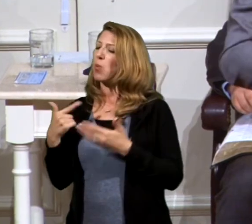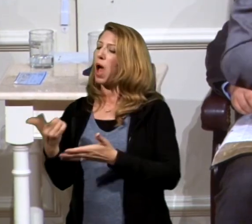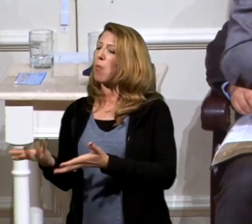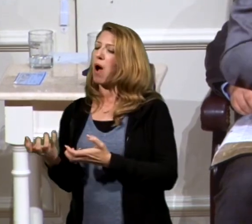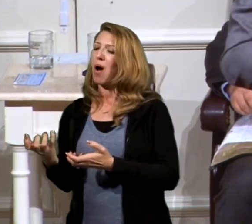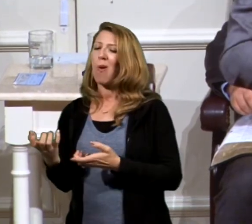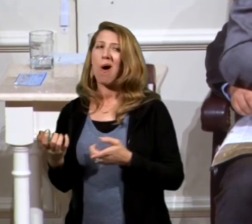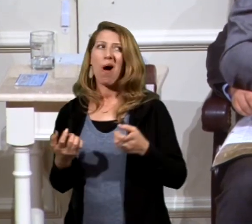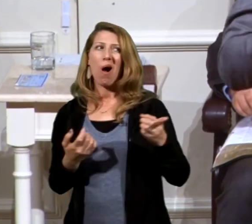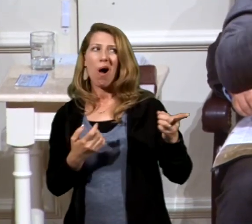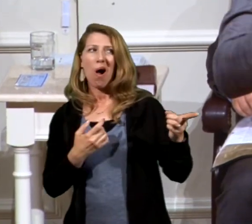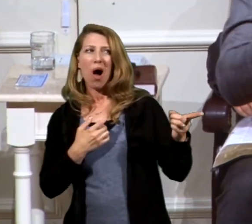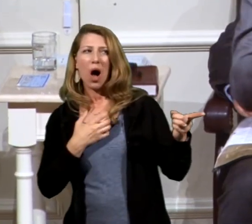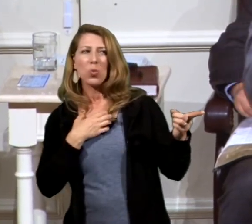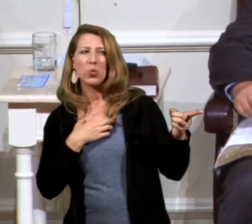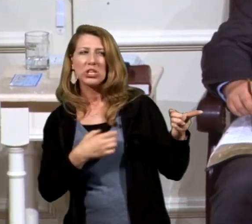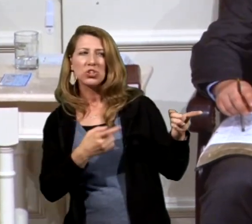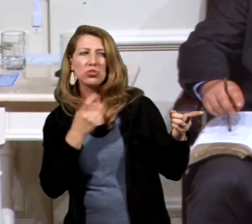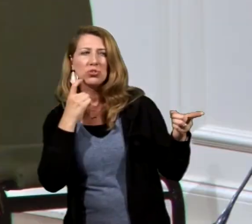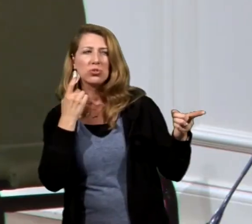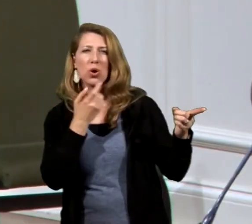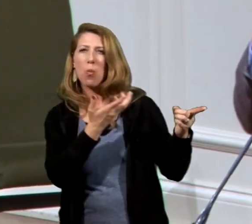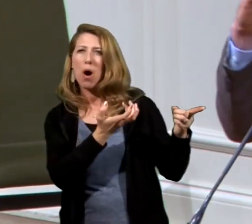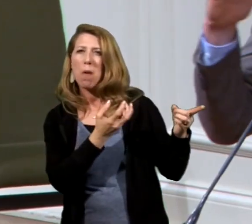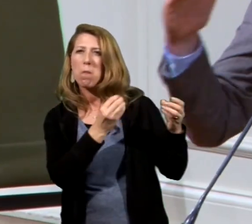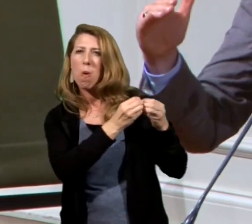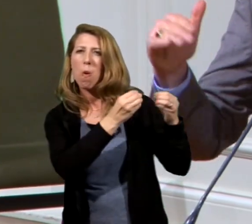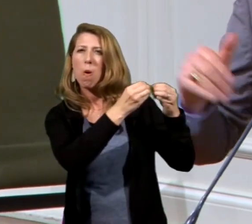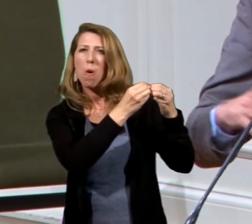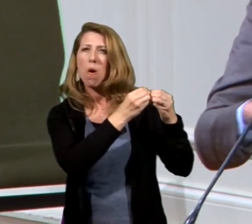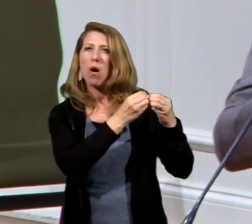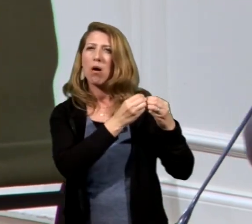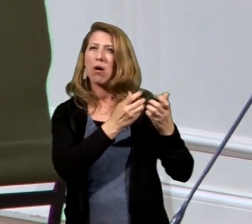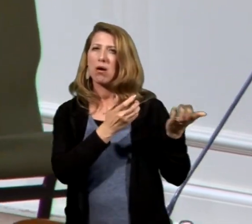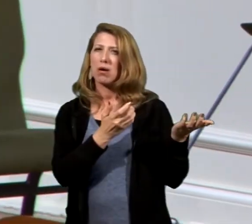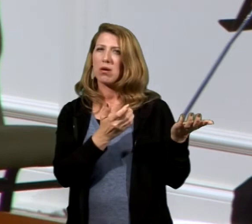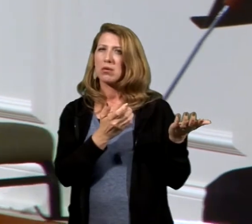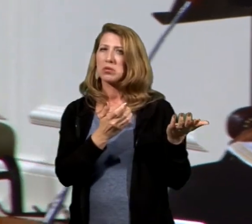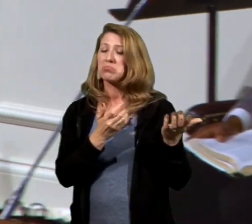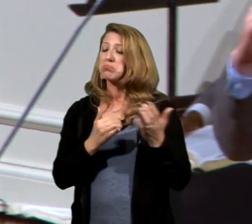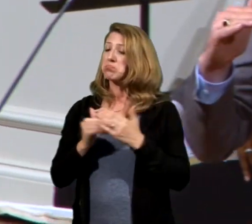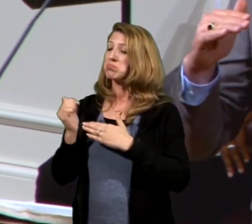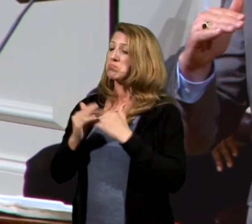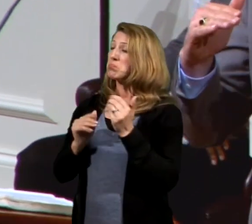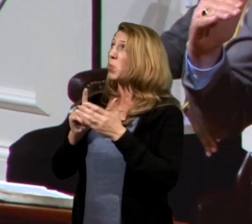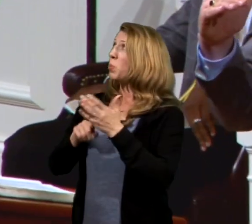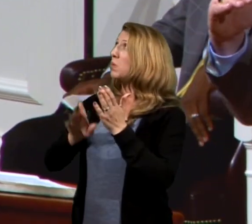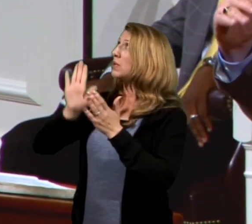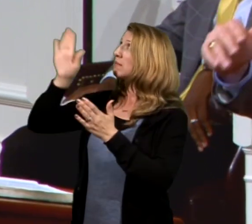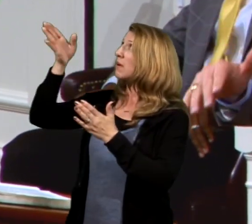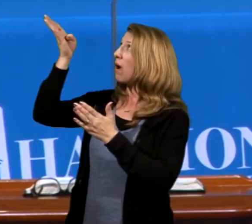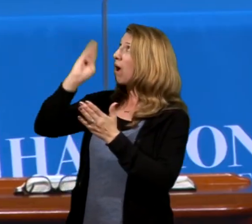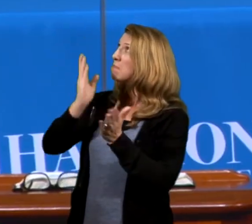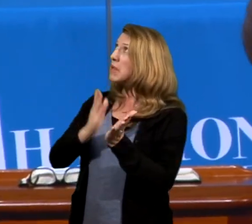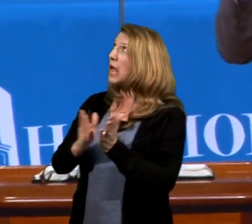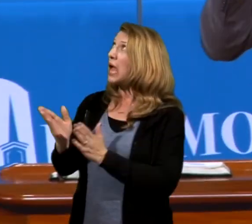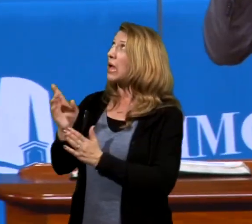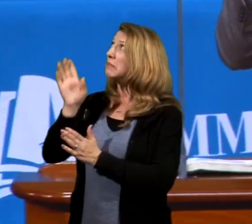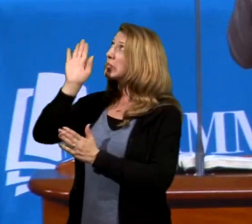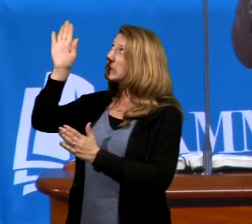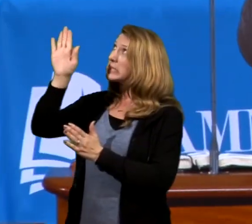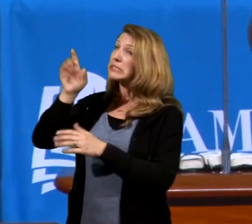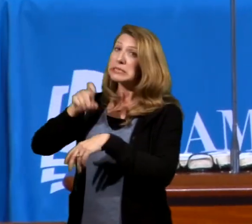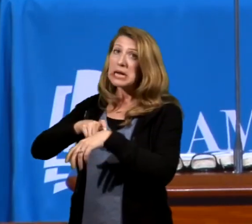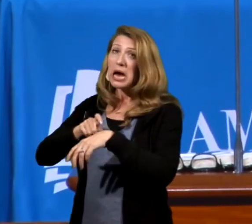have? Are you satisfied with what the Lord has brought you? Are you comfortable with his pace? Are you comfortable with